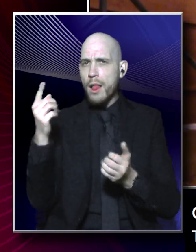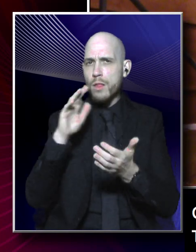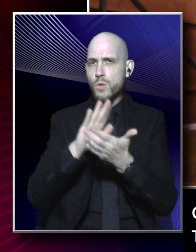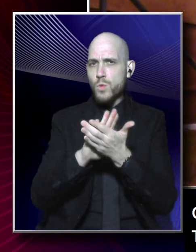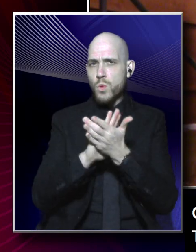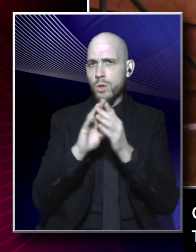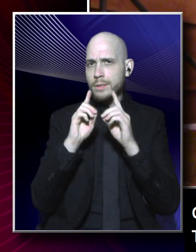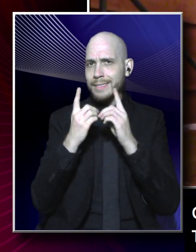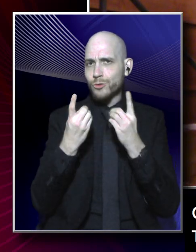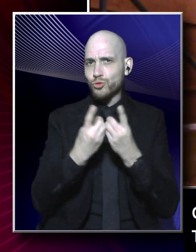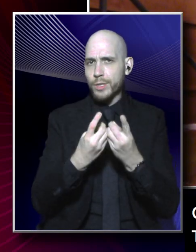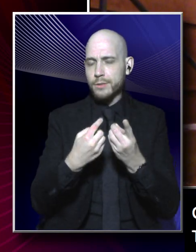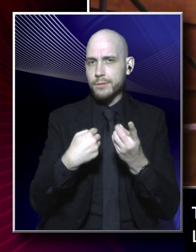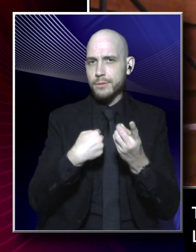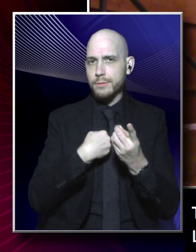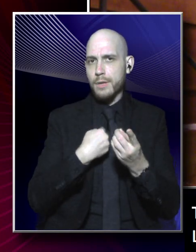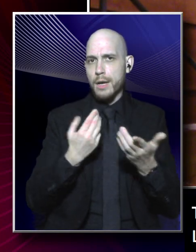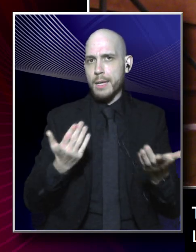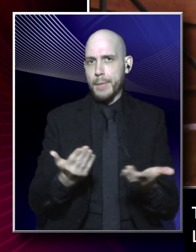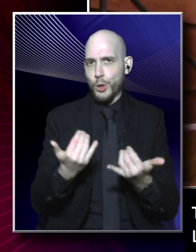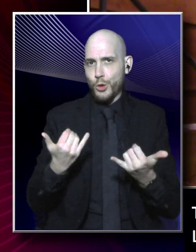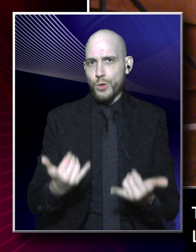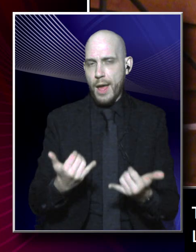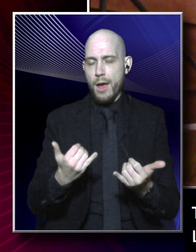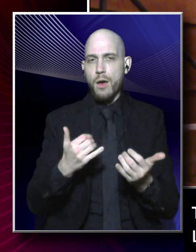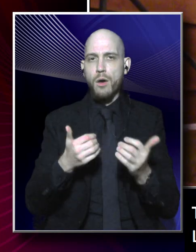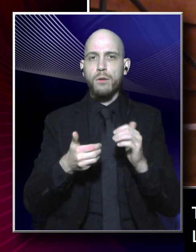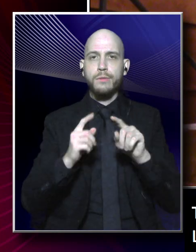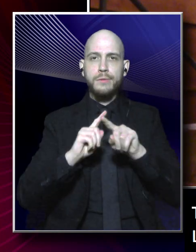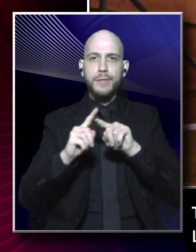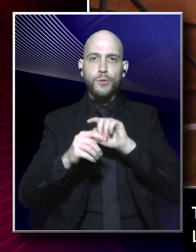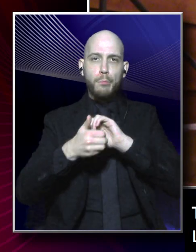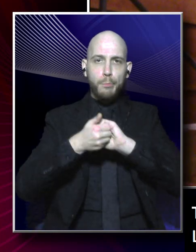like partners, contractors, whoever that may be?